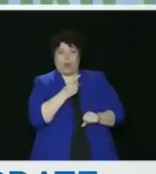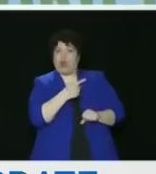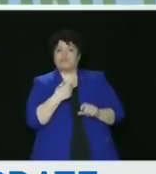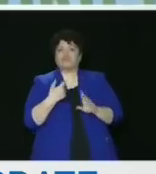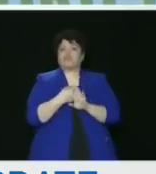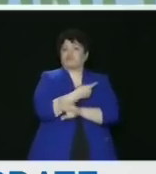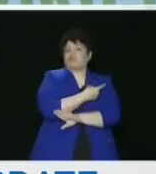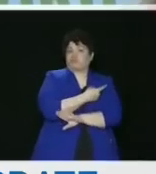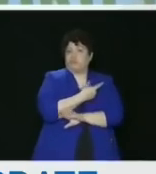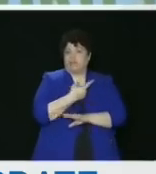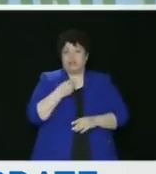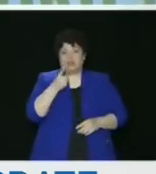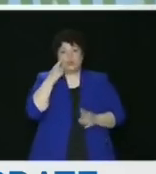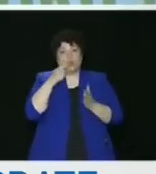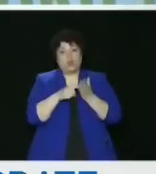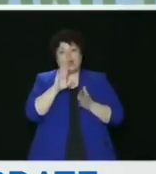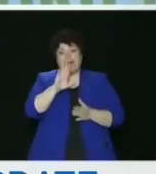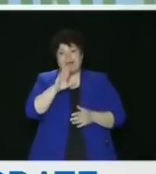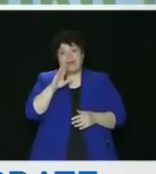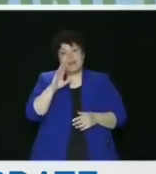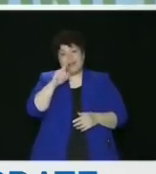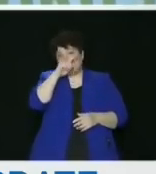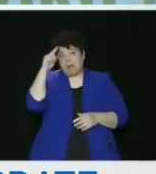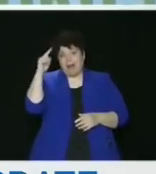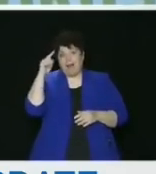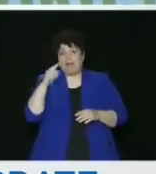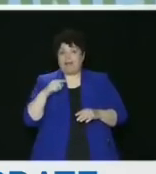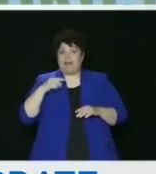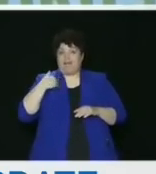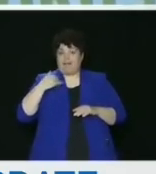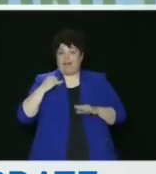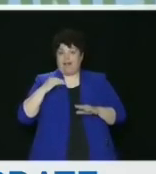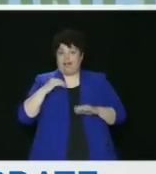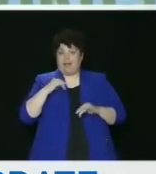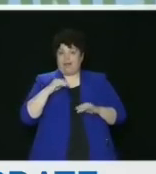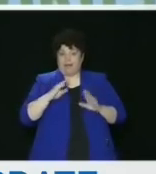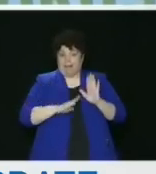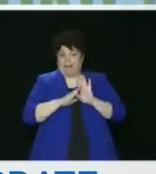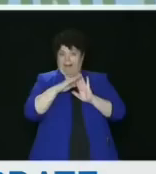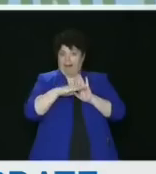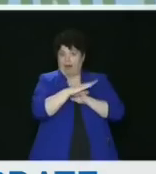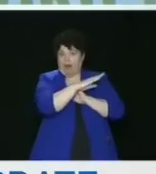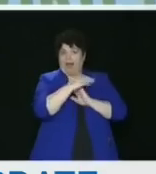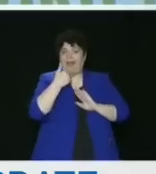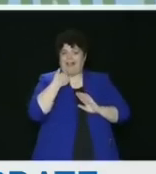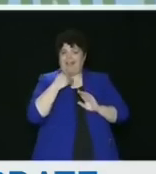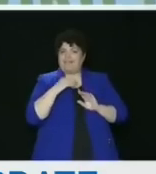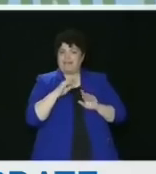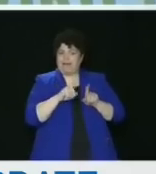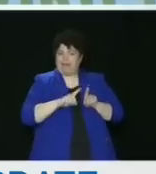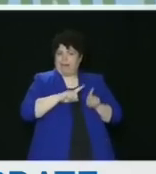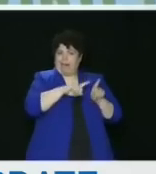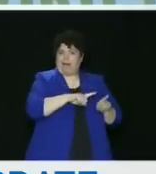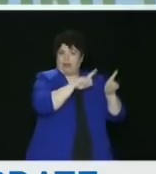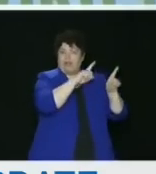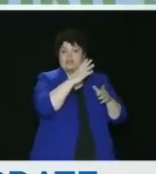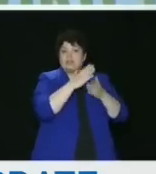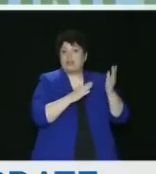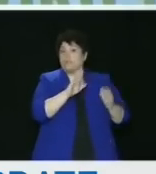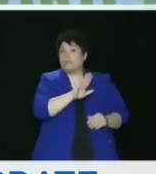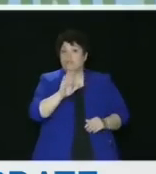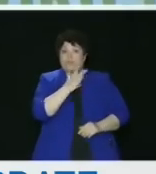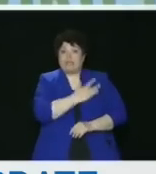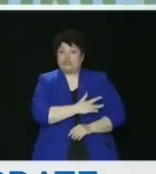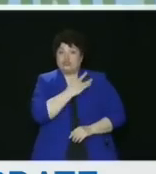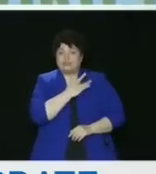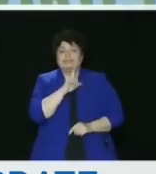that you see, there's shadows behind that. It shows the range at which range of patients that could still hit the